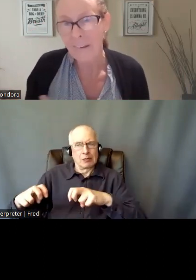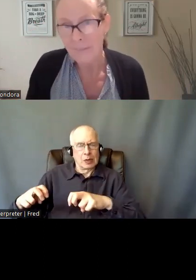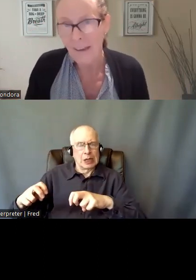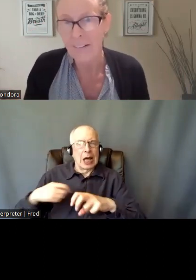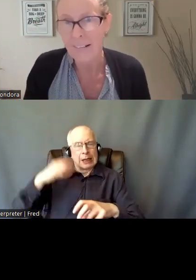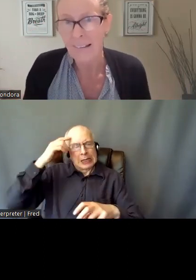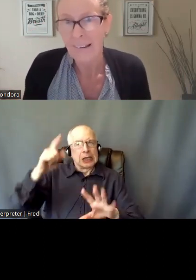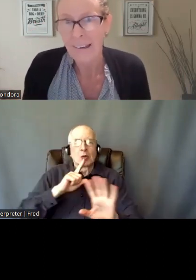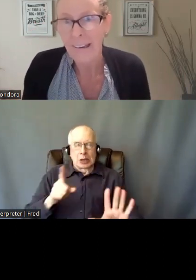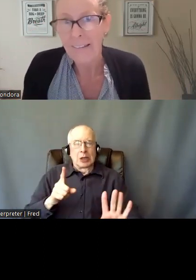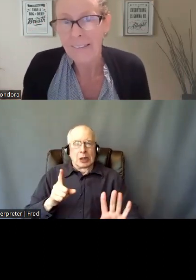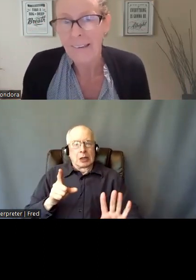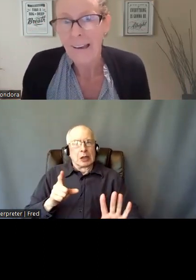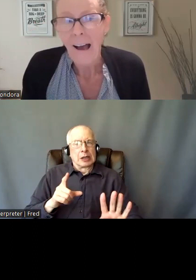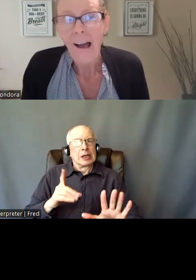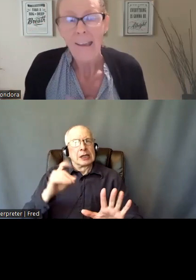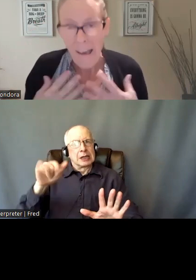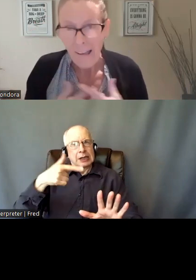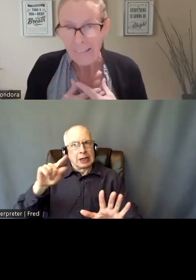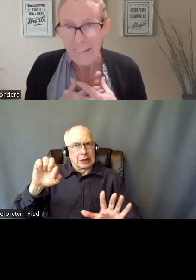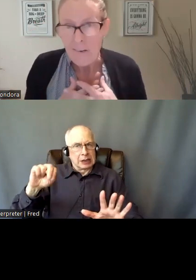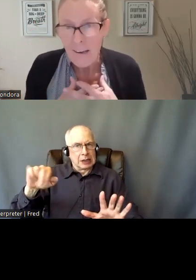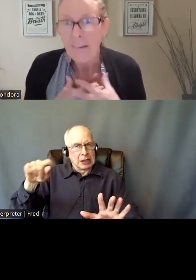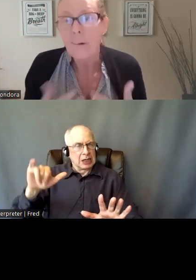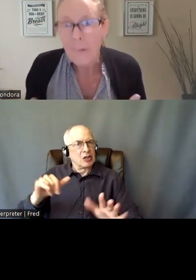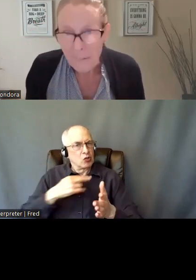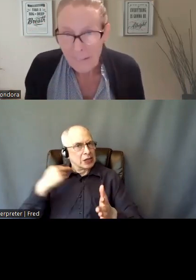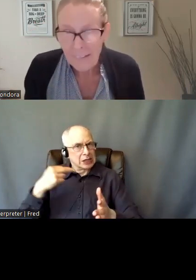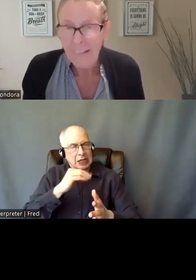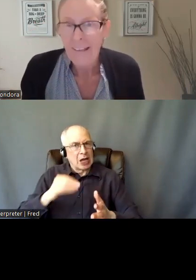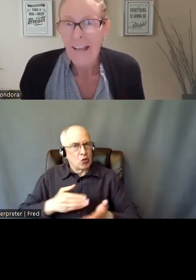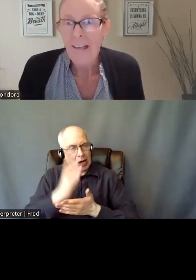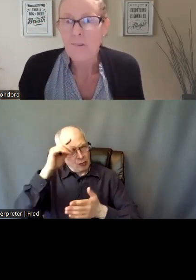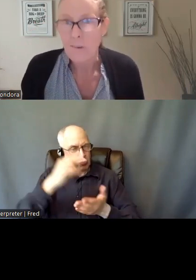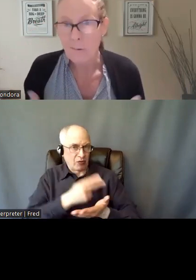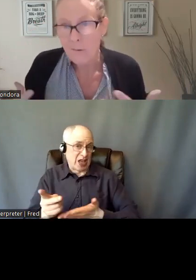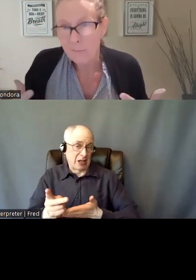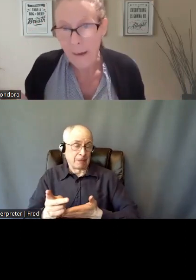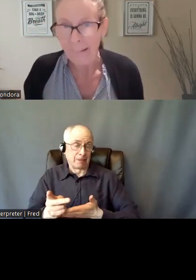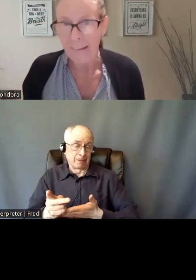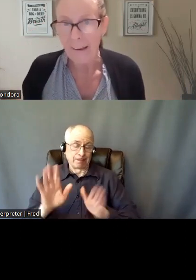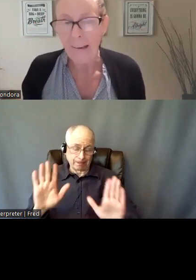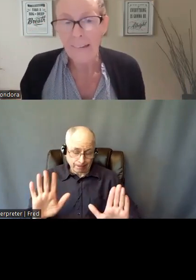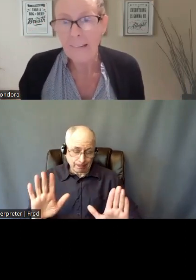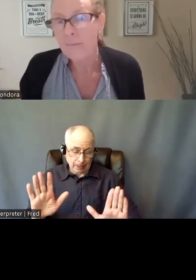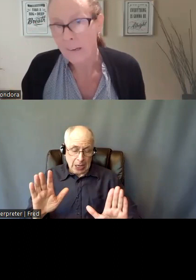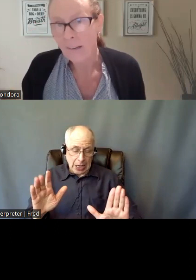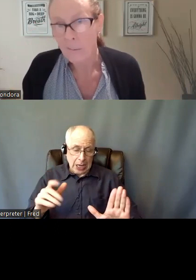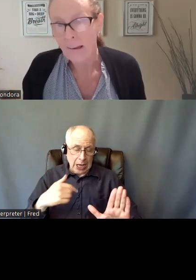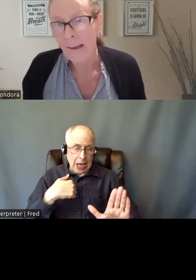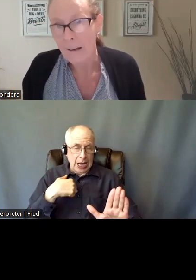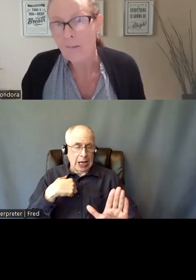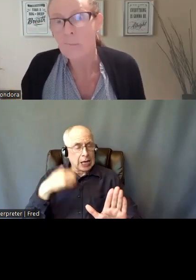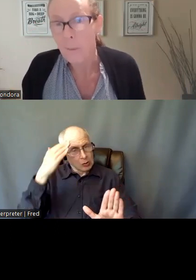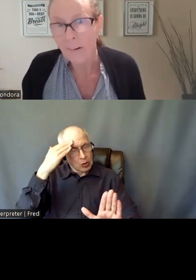right to fail. And she had earned, and she was ready, and I needed to figure